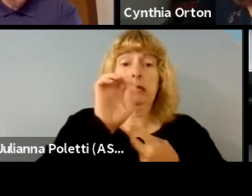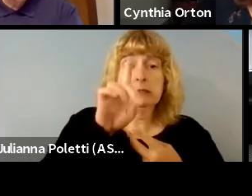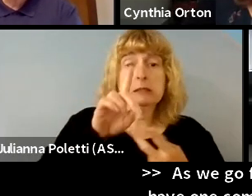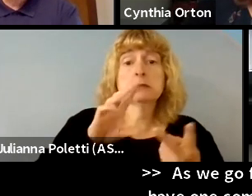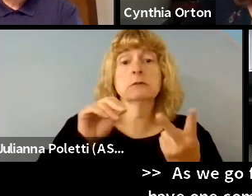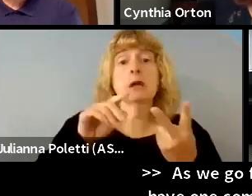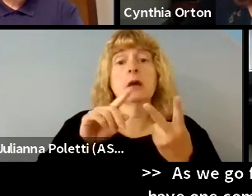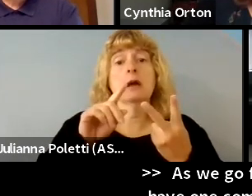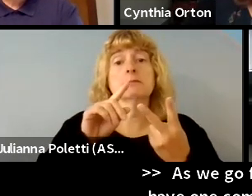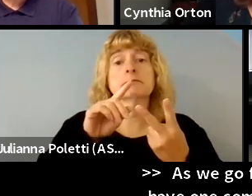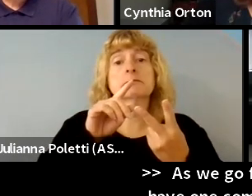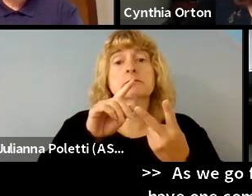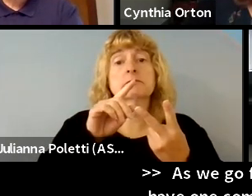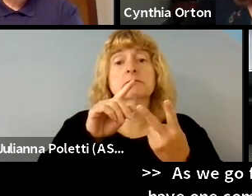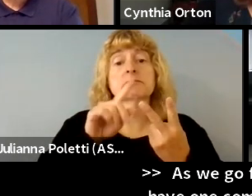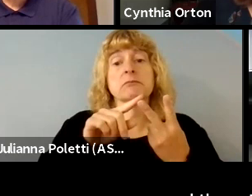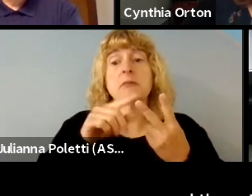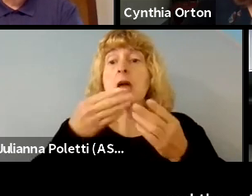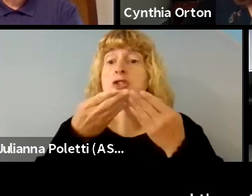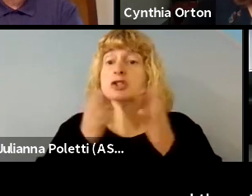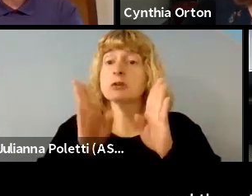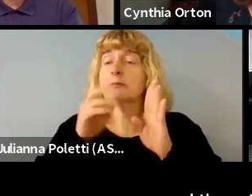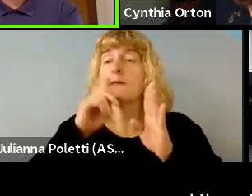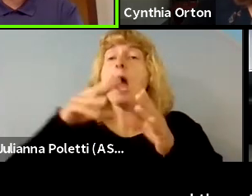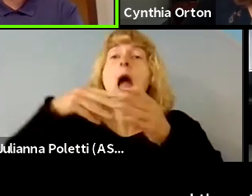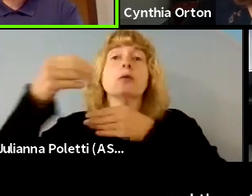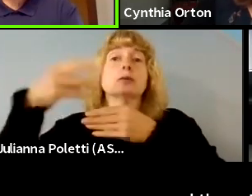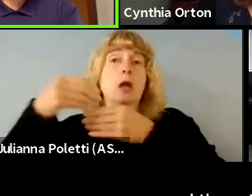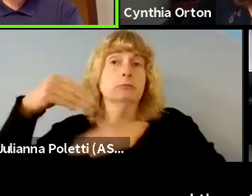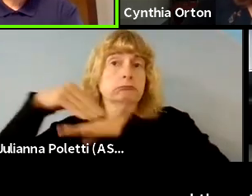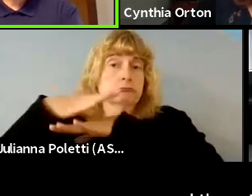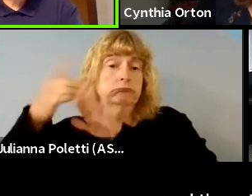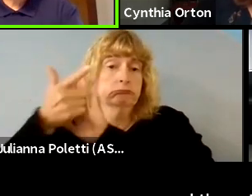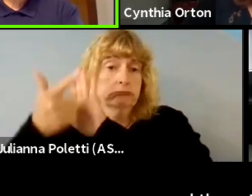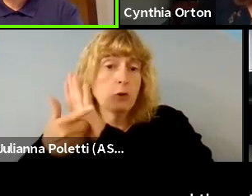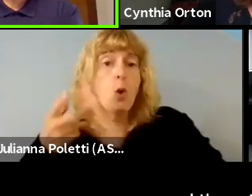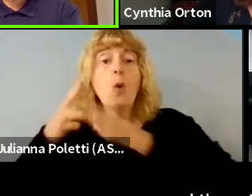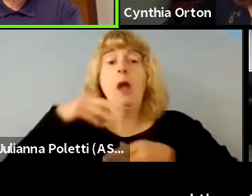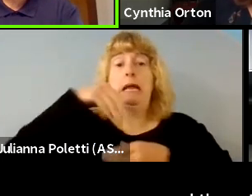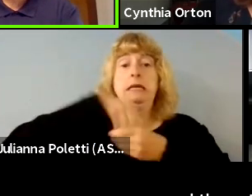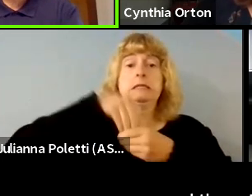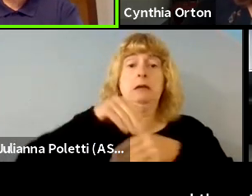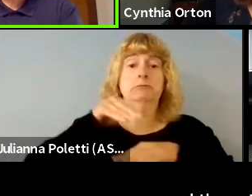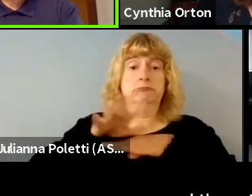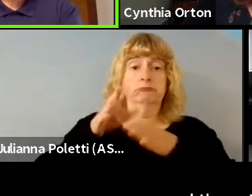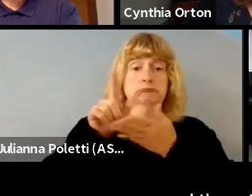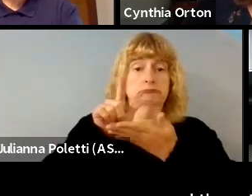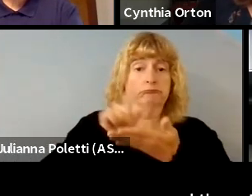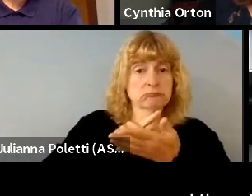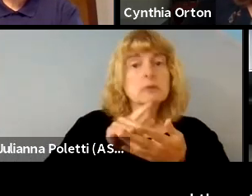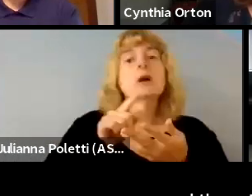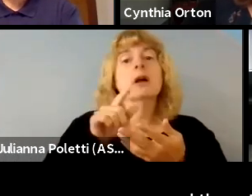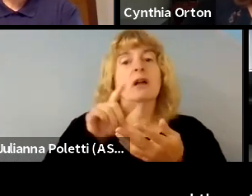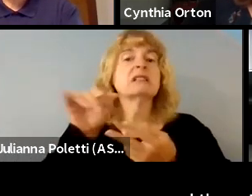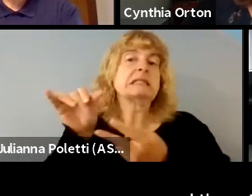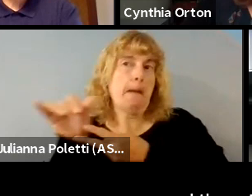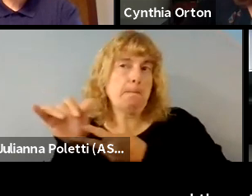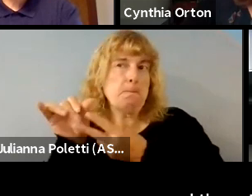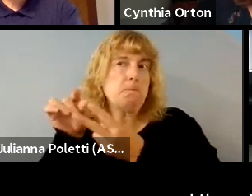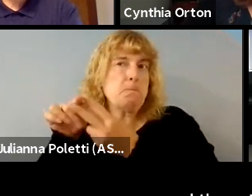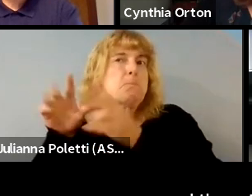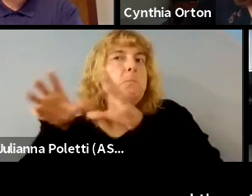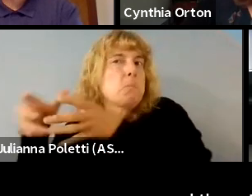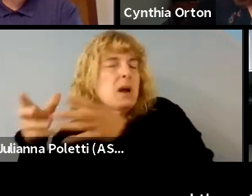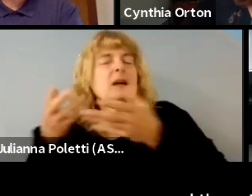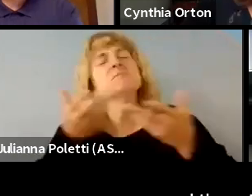So that was kind of my thoughts on that. MC. Rhonda, my thoughts on that too are, I see this as right, we're